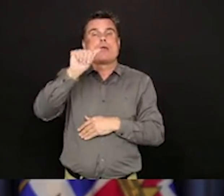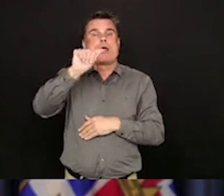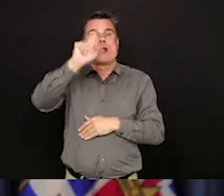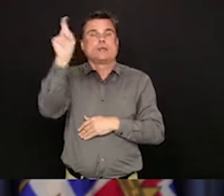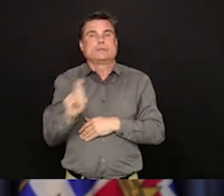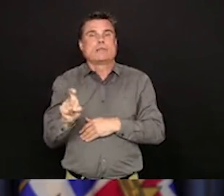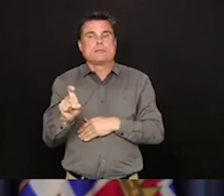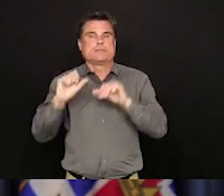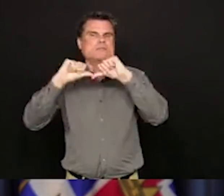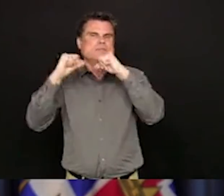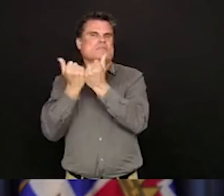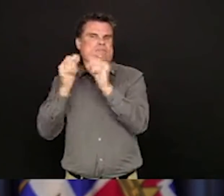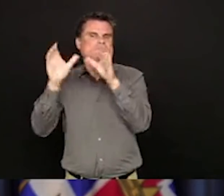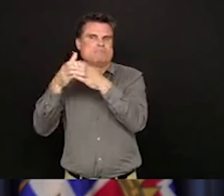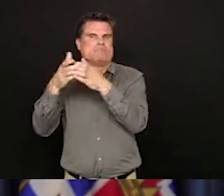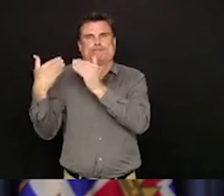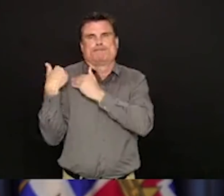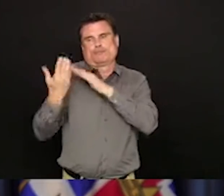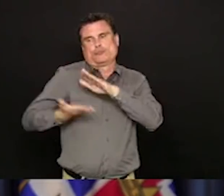is